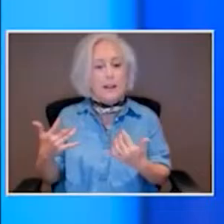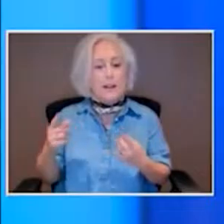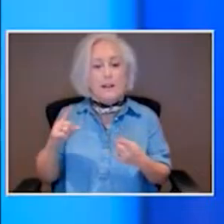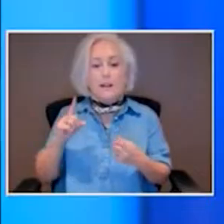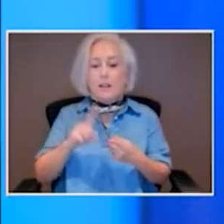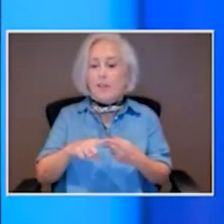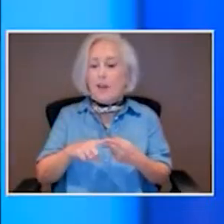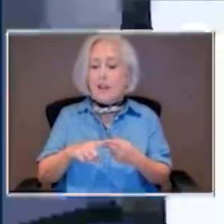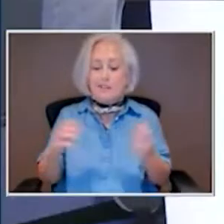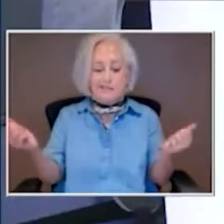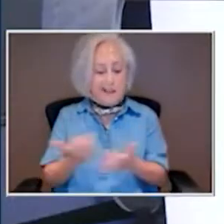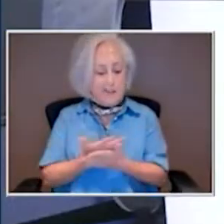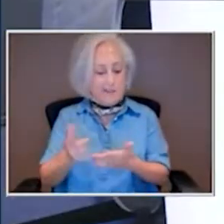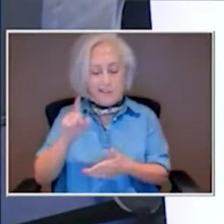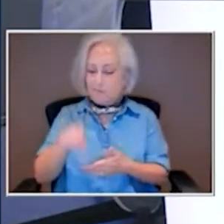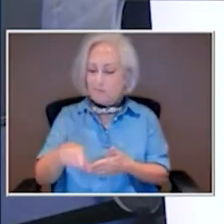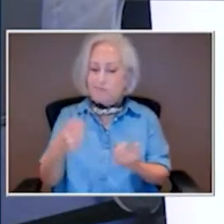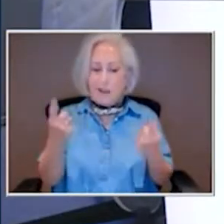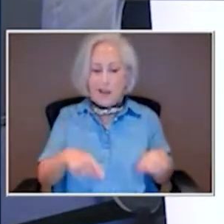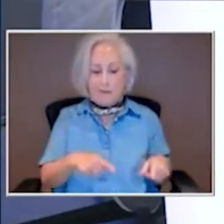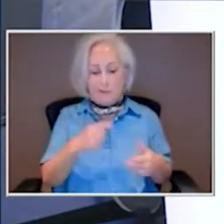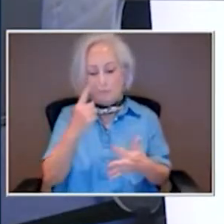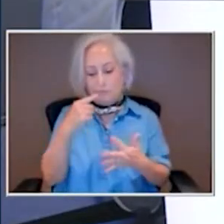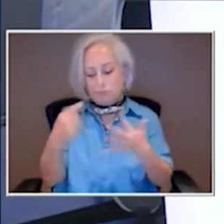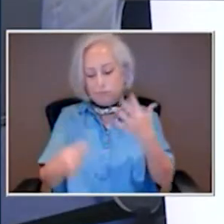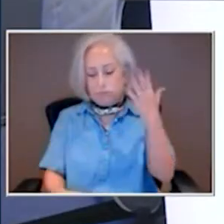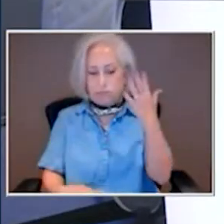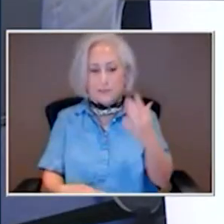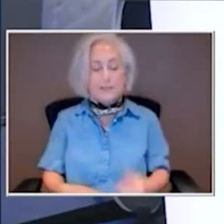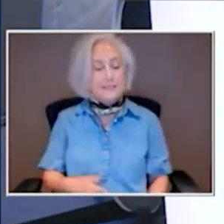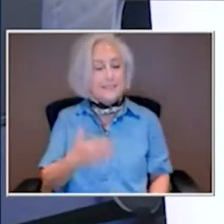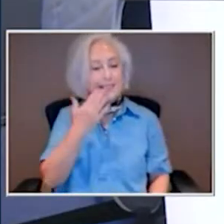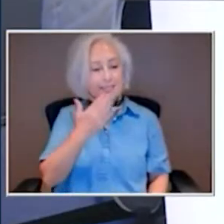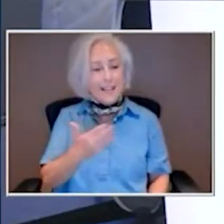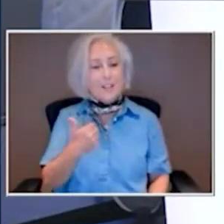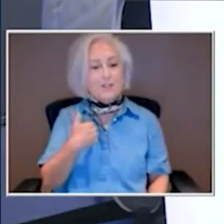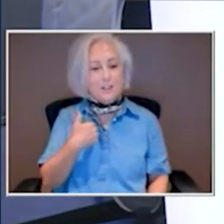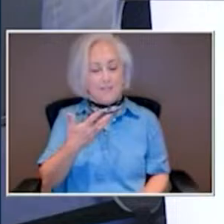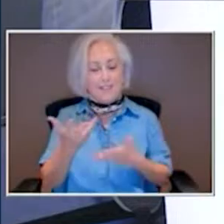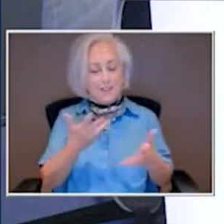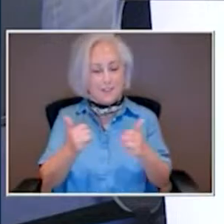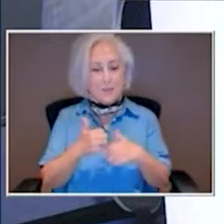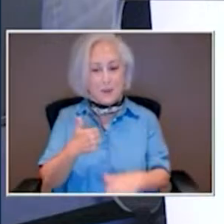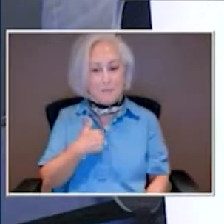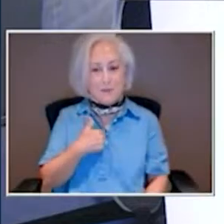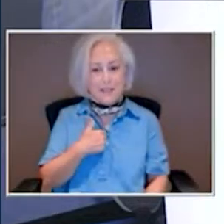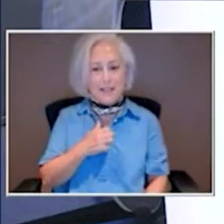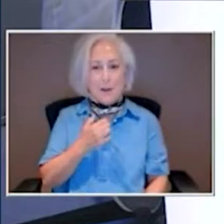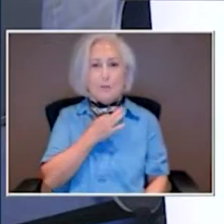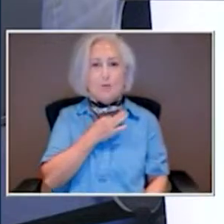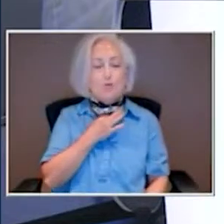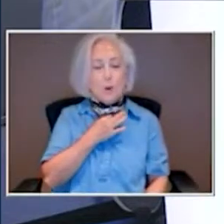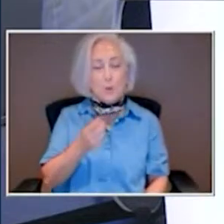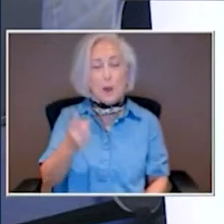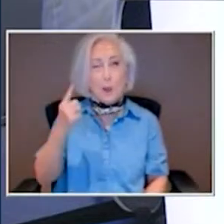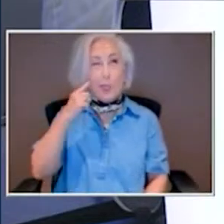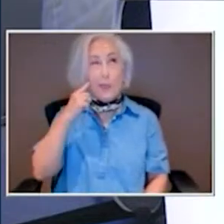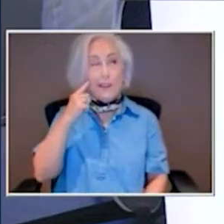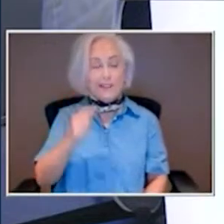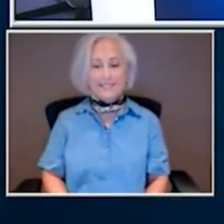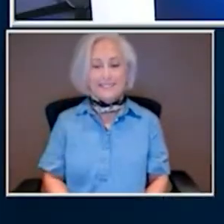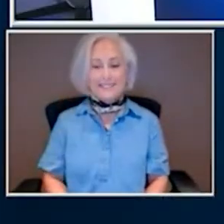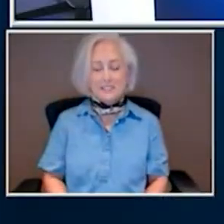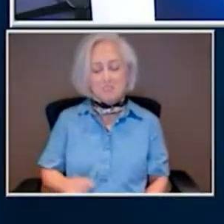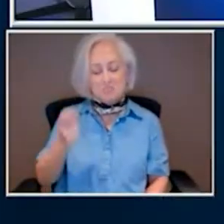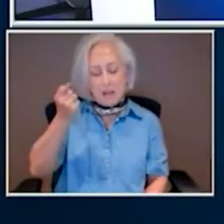All right. Well, I appreciate you having that conversation with me because I was wondering what you would think about that. But it made sense to